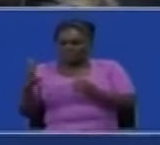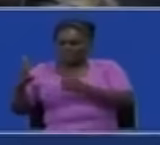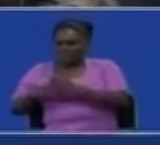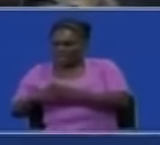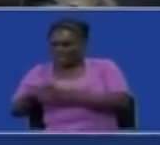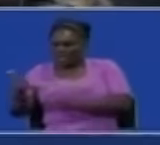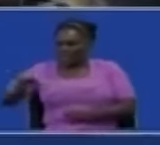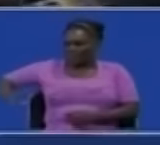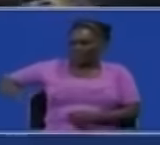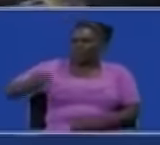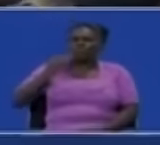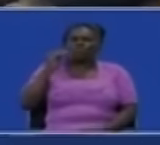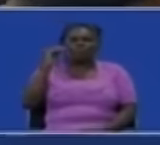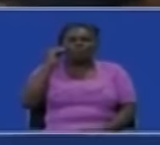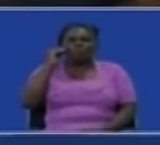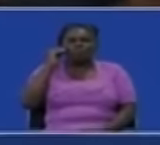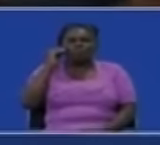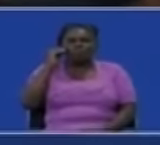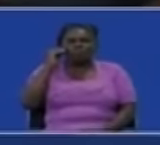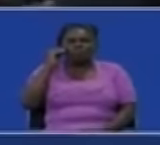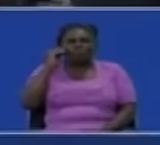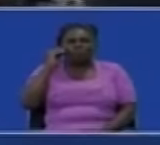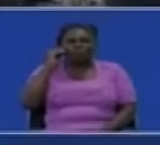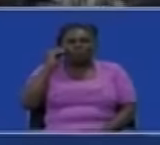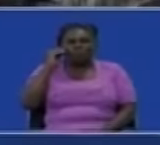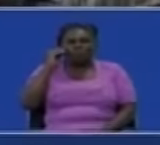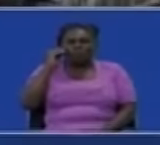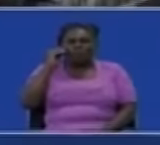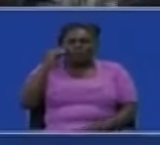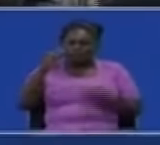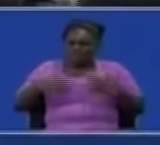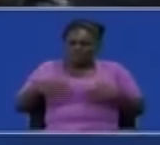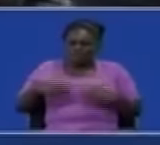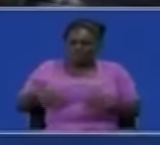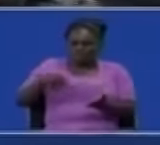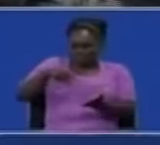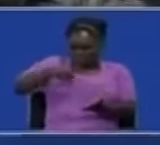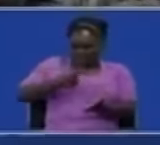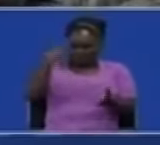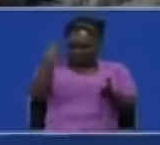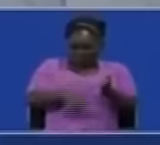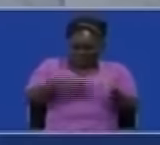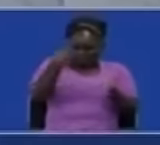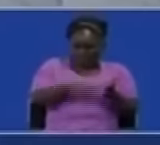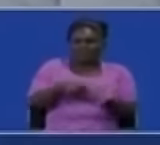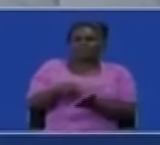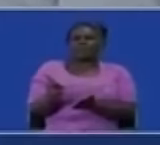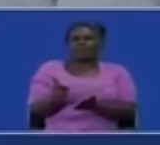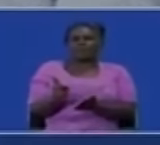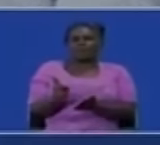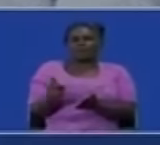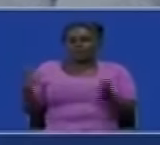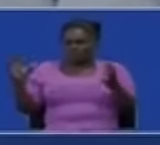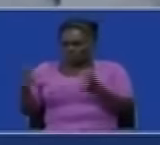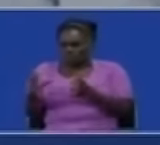wengine wamebaki nyumbani. And at the expense yetu sisi taxpayers. Joho's camp has